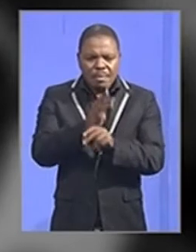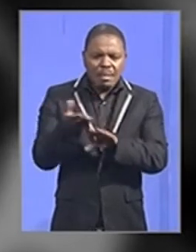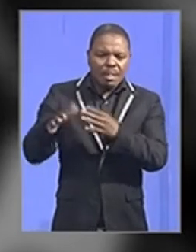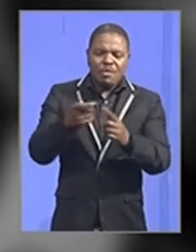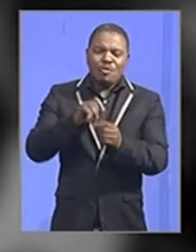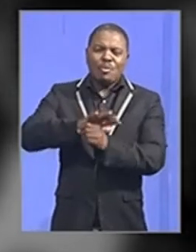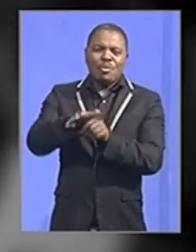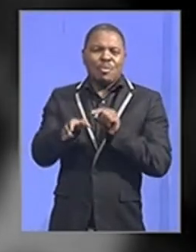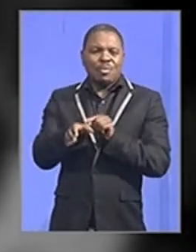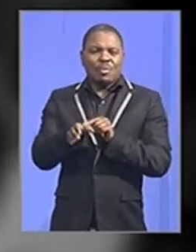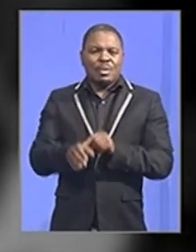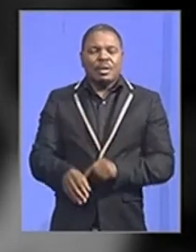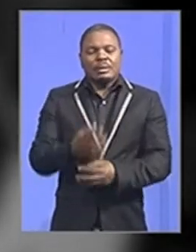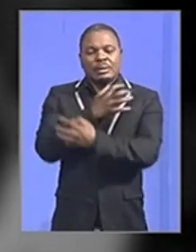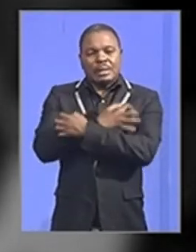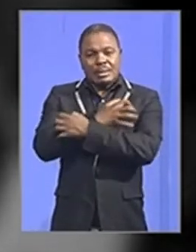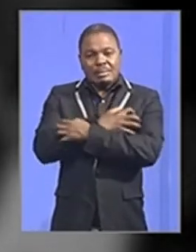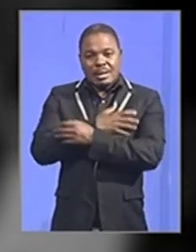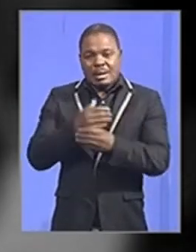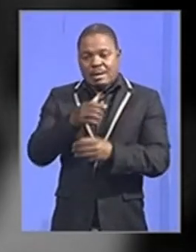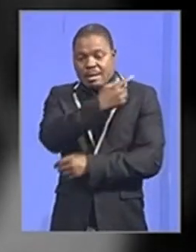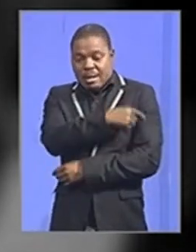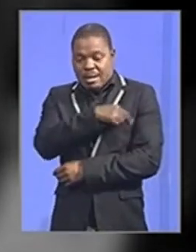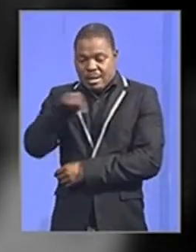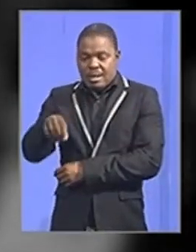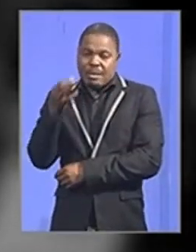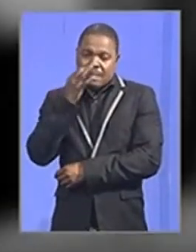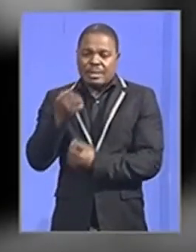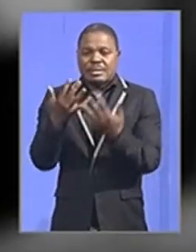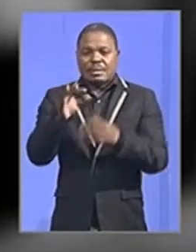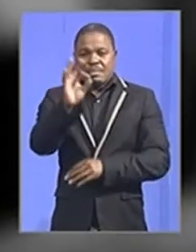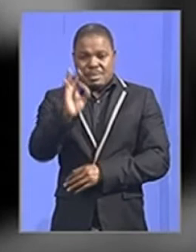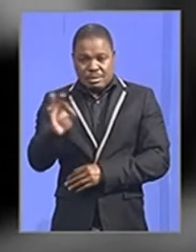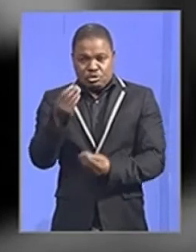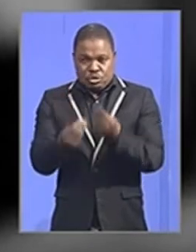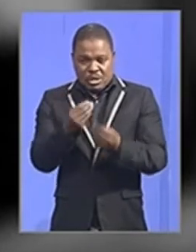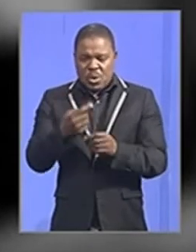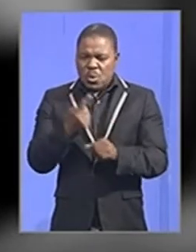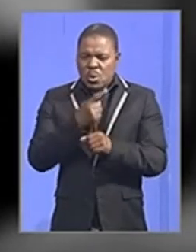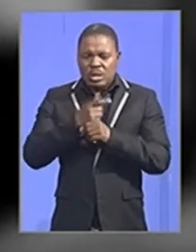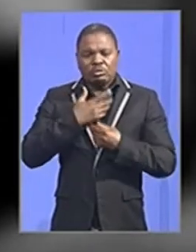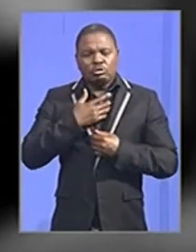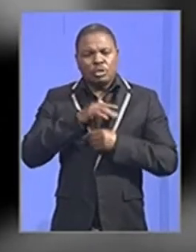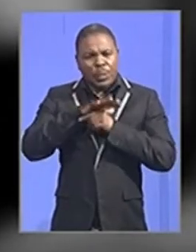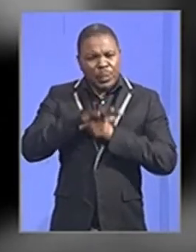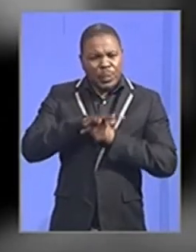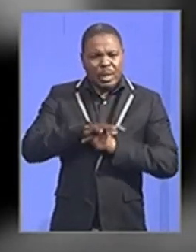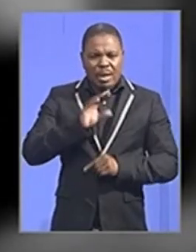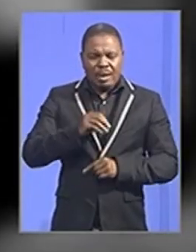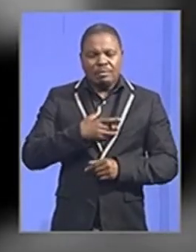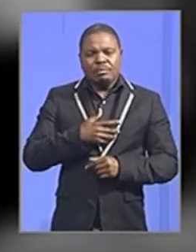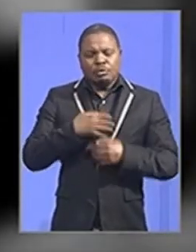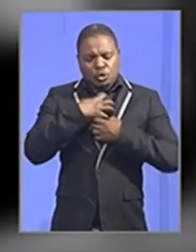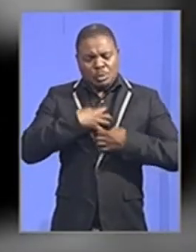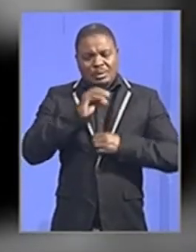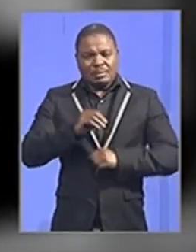COVID-19. Teddy Bear Clinic e boletse ha bana ba diperesente tse 10 ba phela ka kgatello ya maikutlo. We are